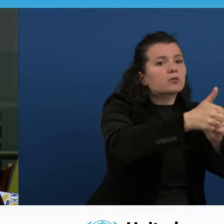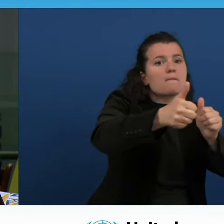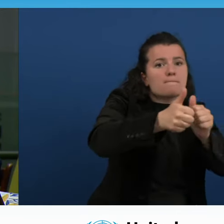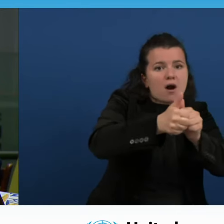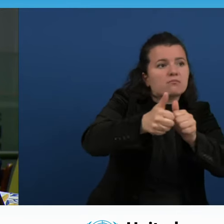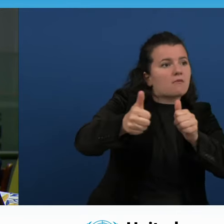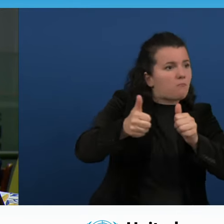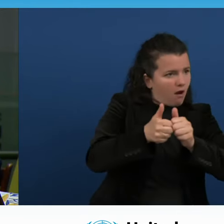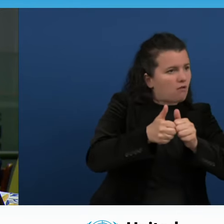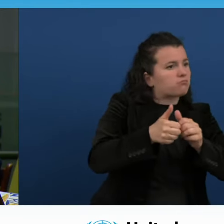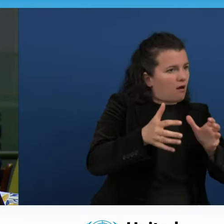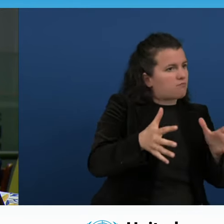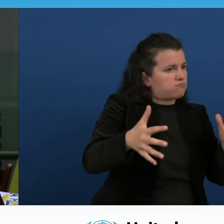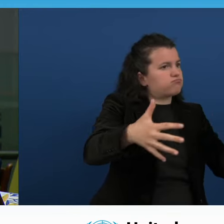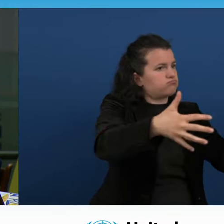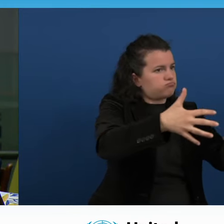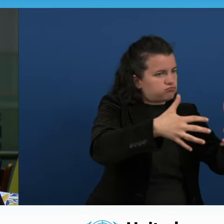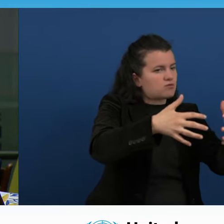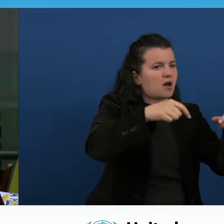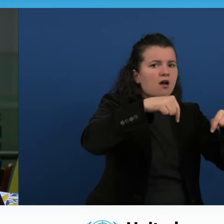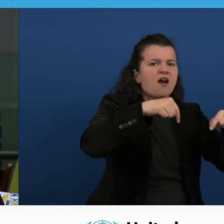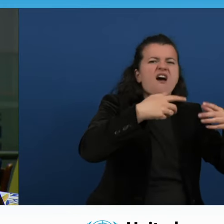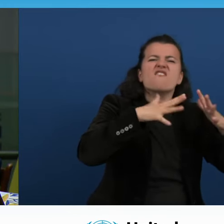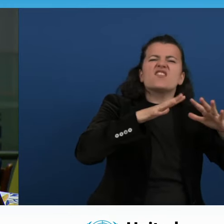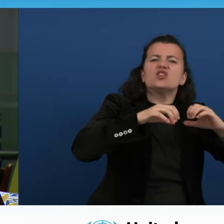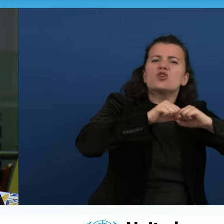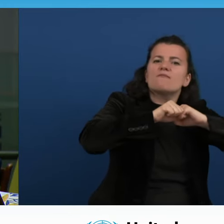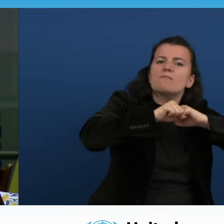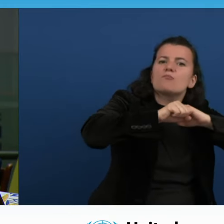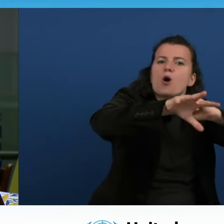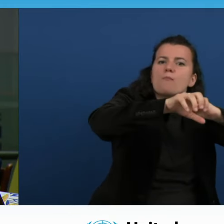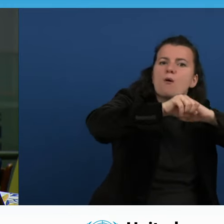an advocacy campaign in the form of an open letter